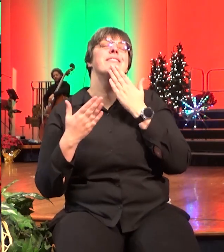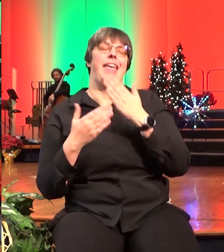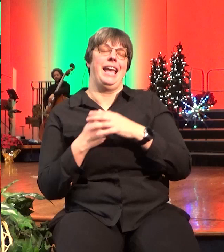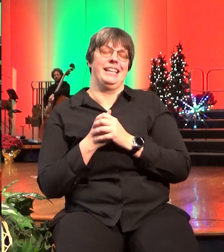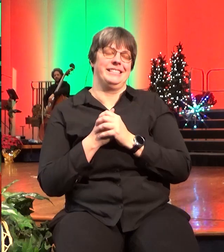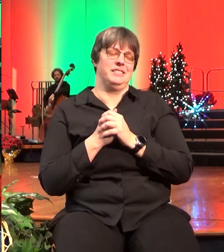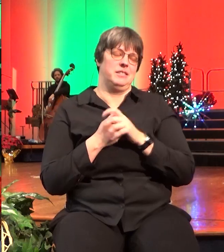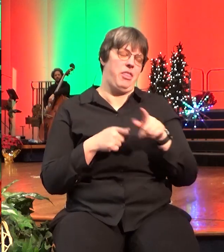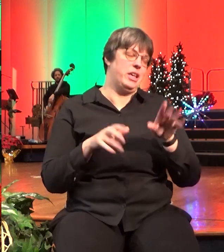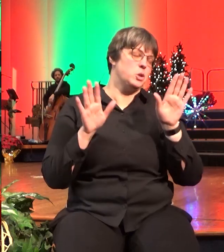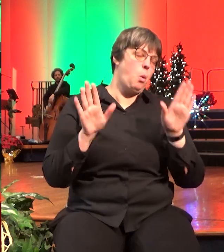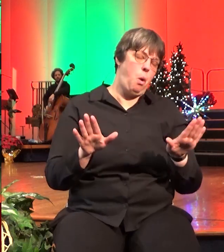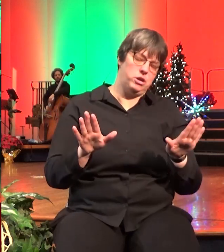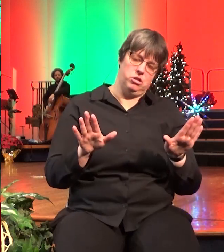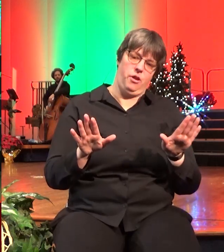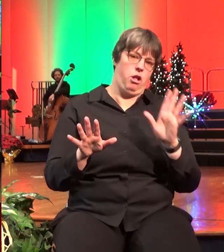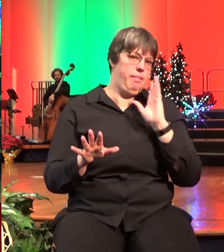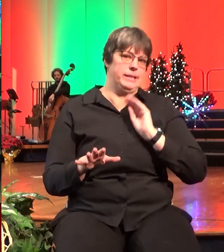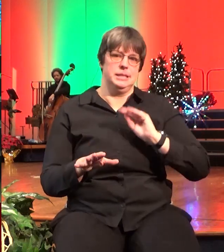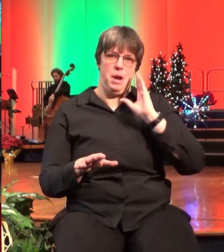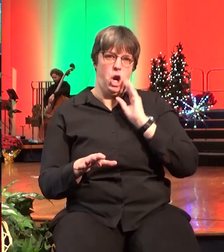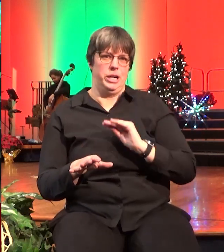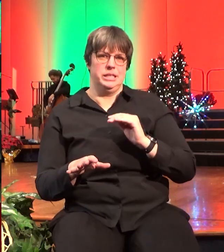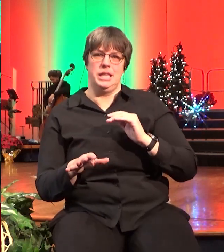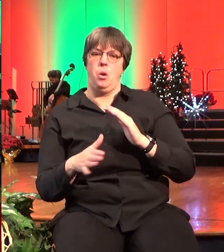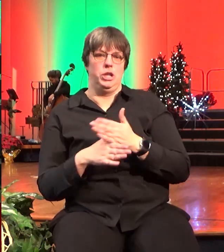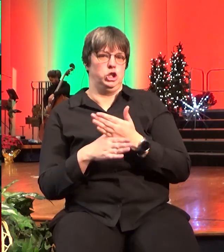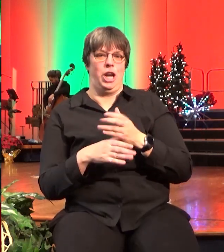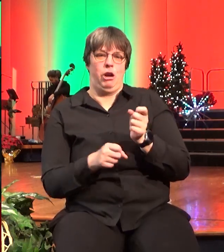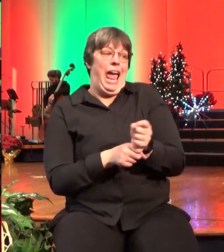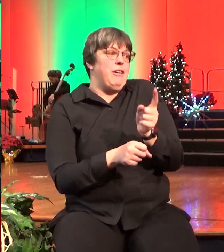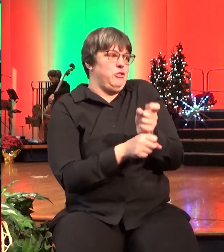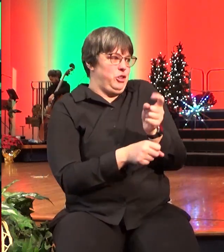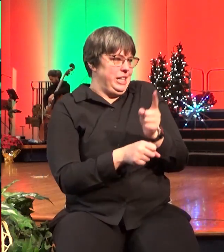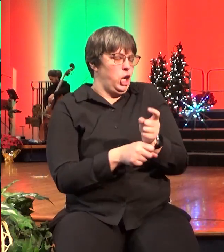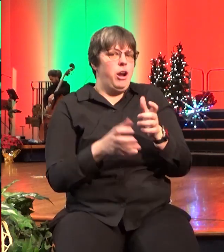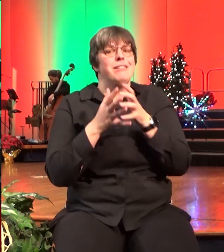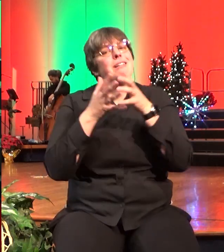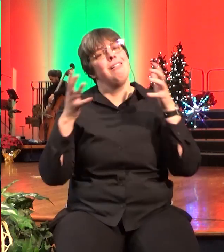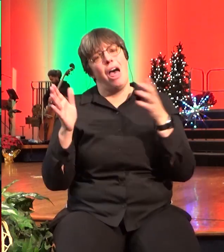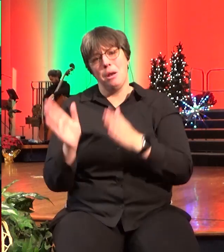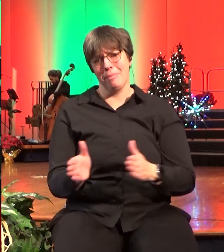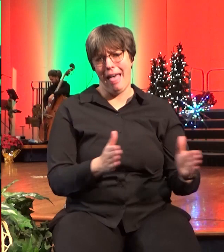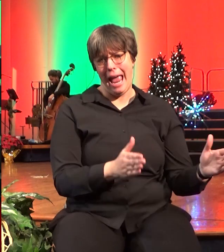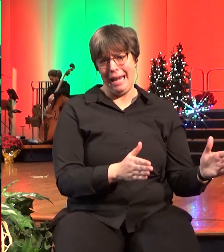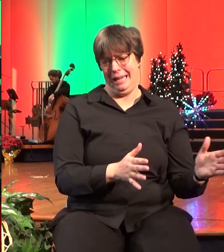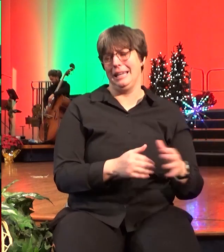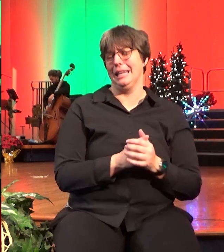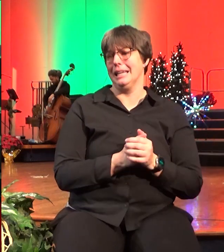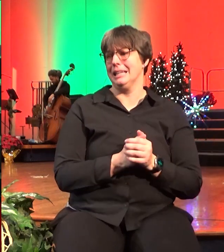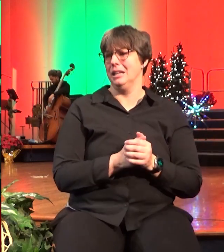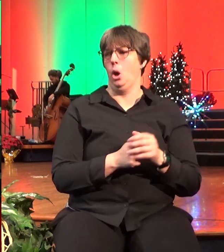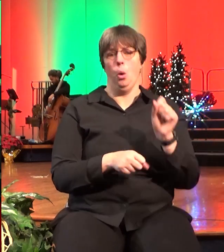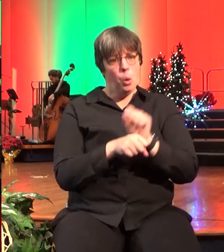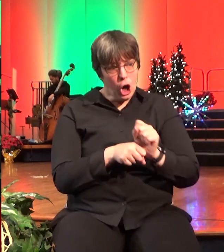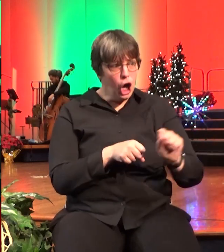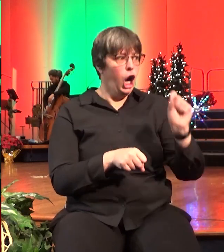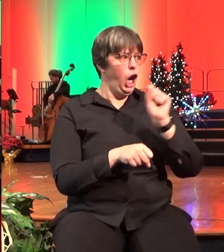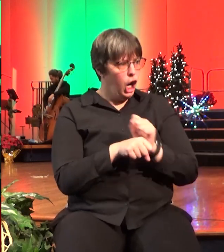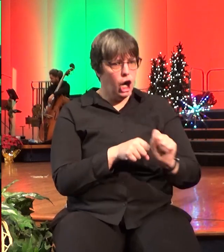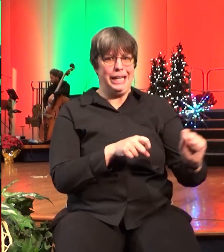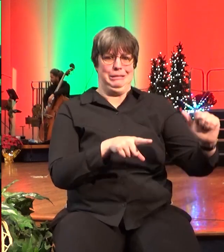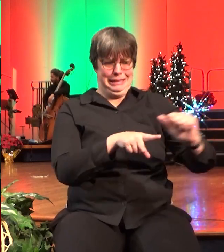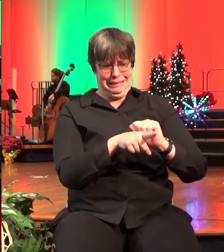This wonderful experience that we get to share every year takes a lot of planning and preparation, work with children,